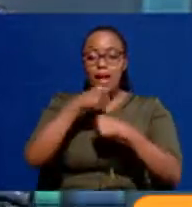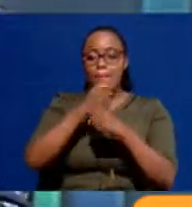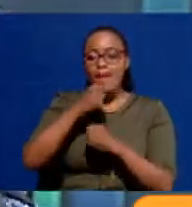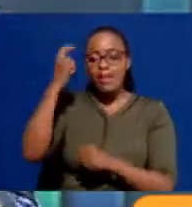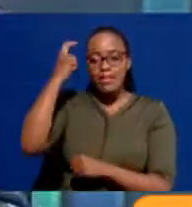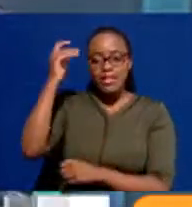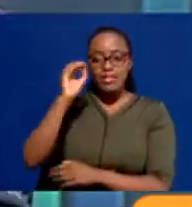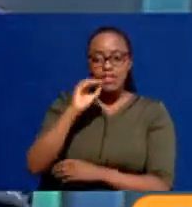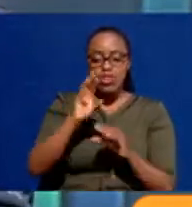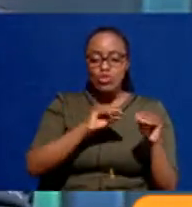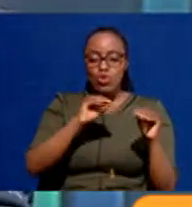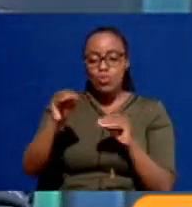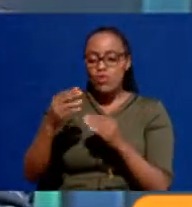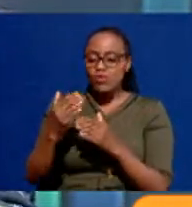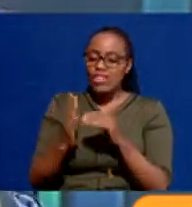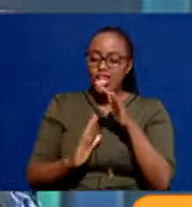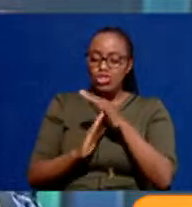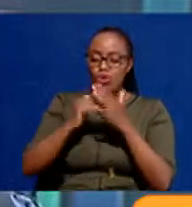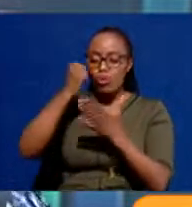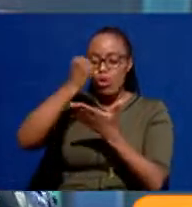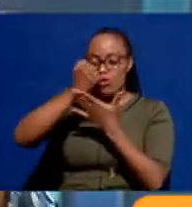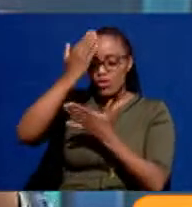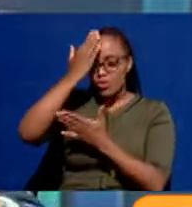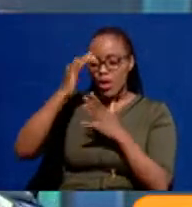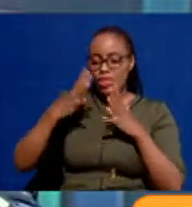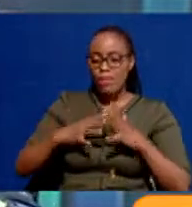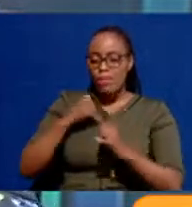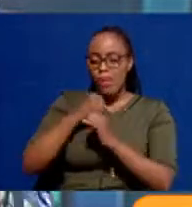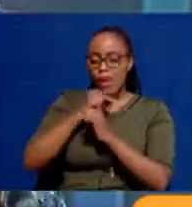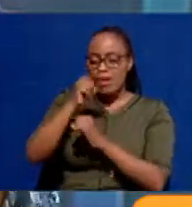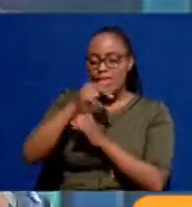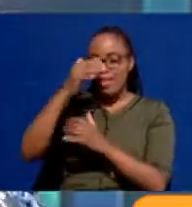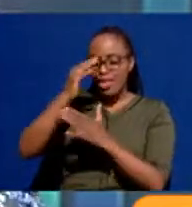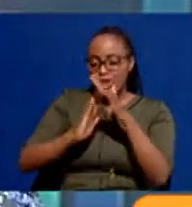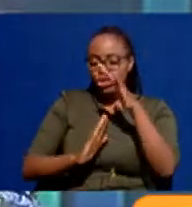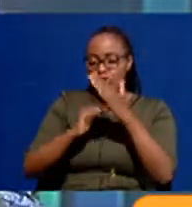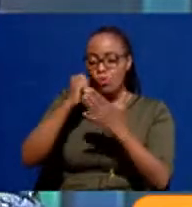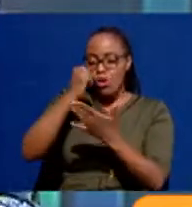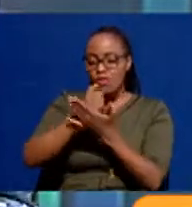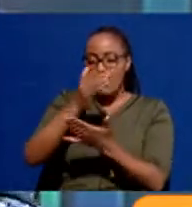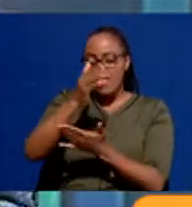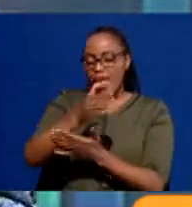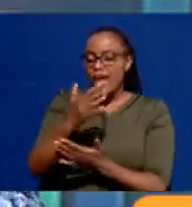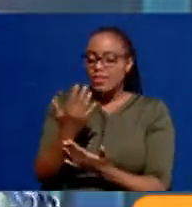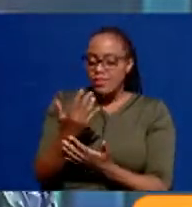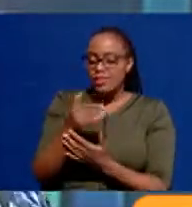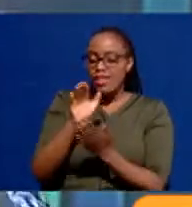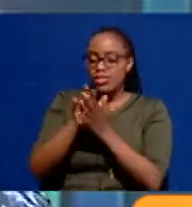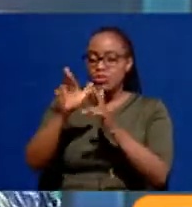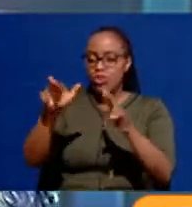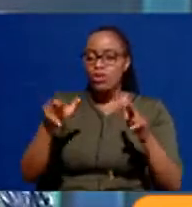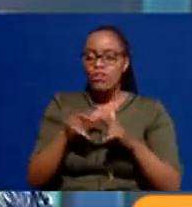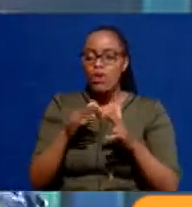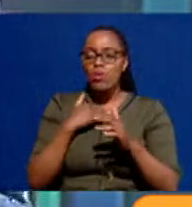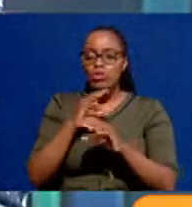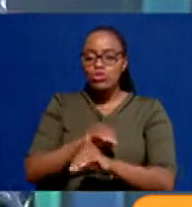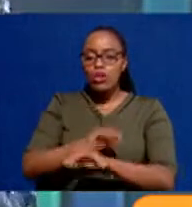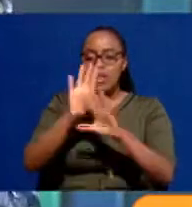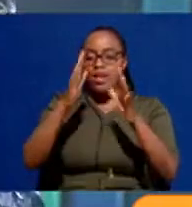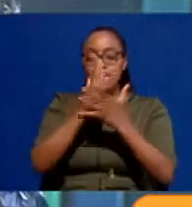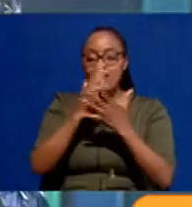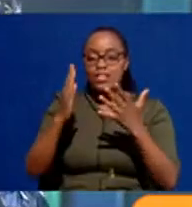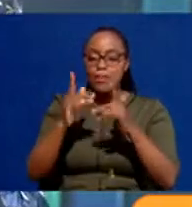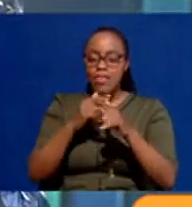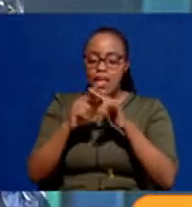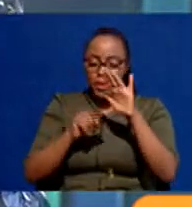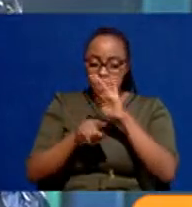sense to move the head office, because the people who work in the head office, we are always in our warehouse. You know, if I need something and I want to clarify something, we walk